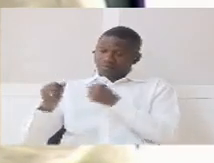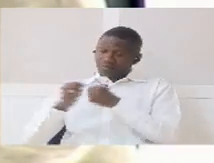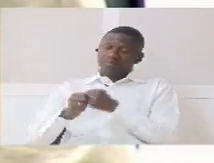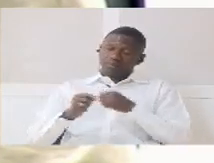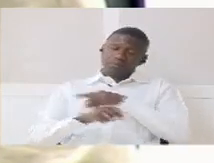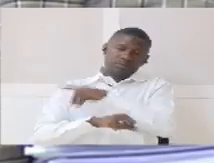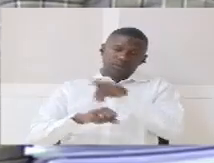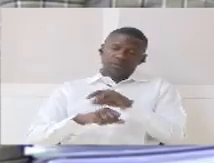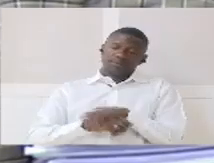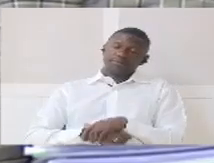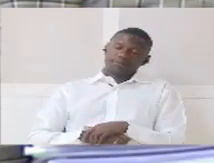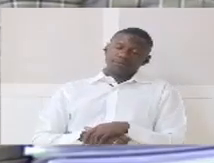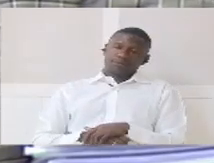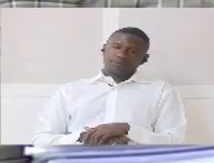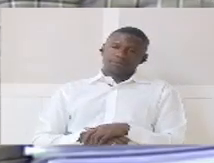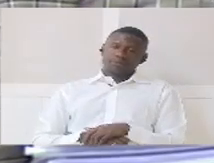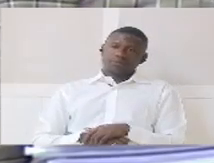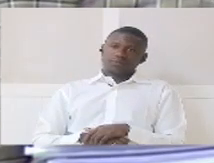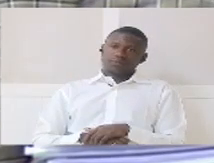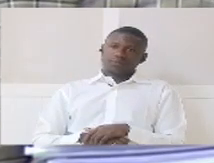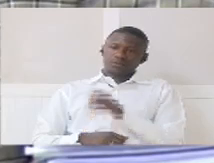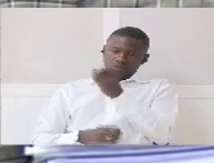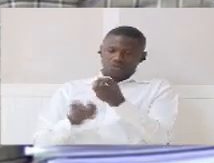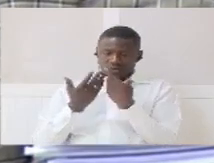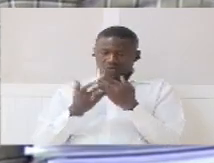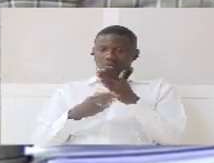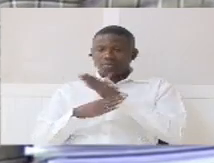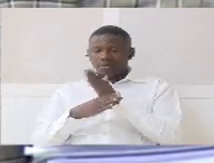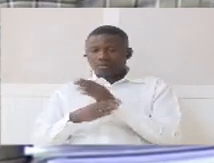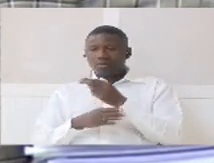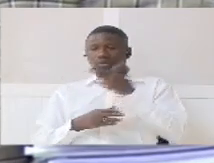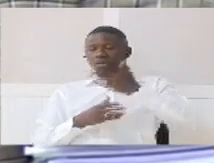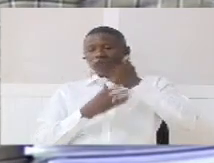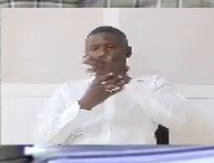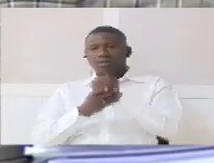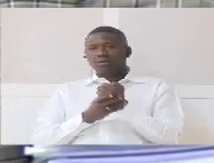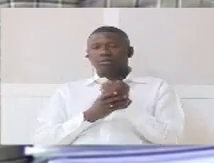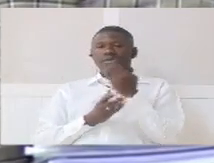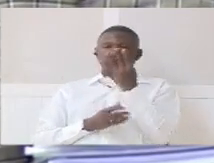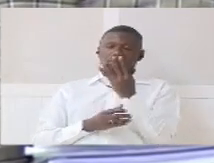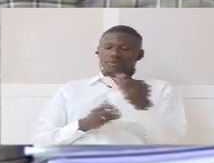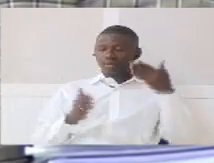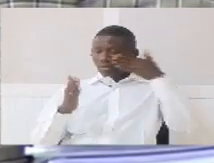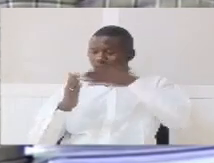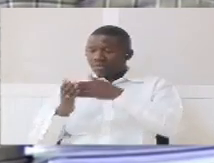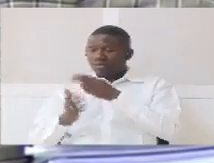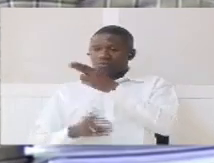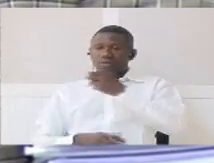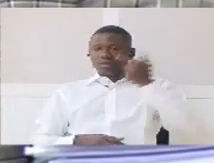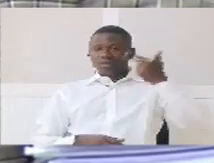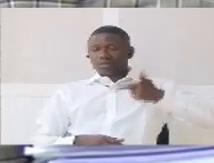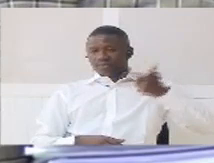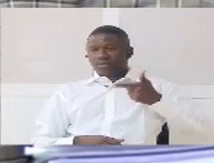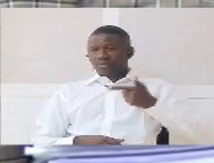us that between 1994 and 2017, they hardly did that. Alibari ya nyimfanya kwa 1994